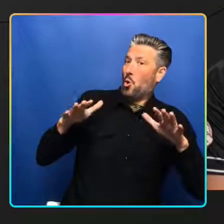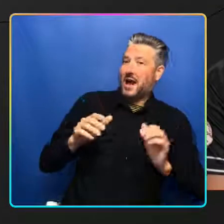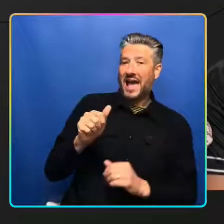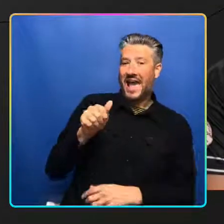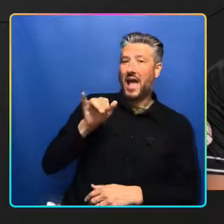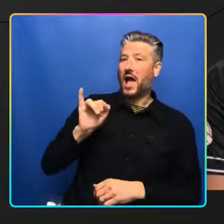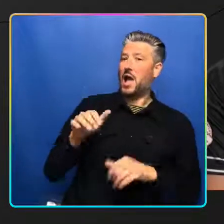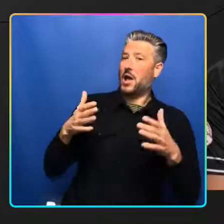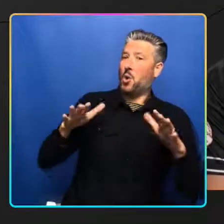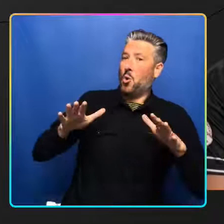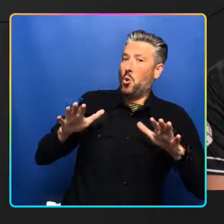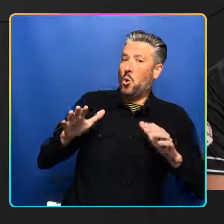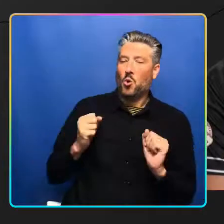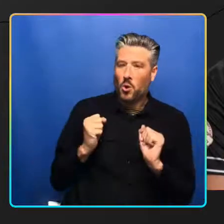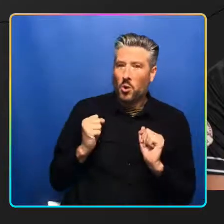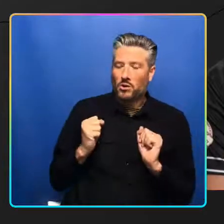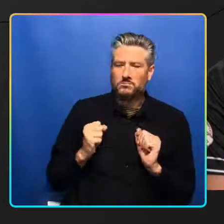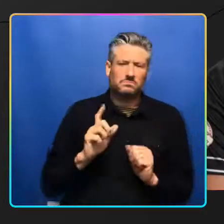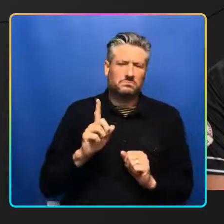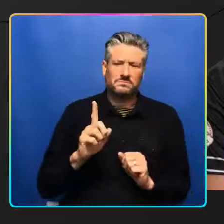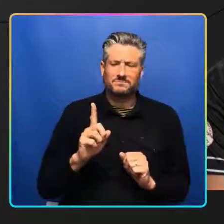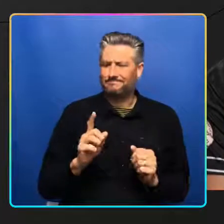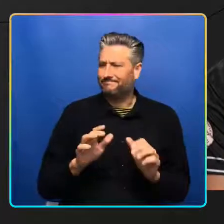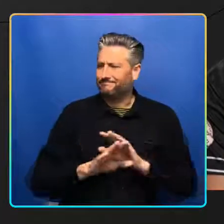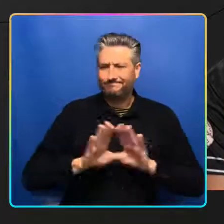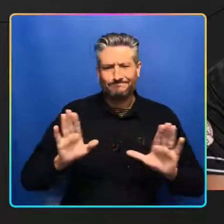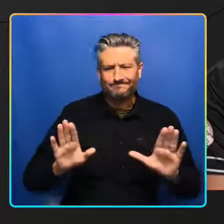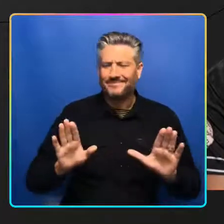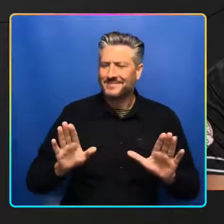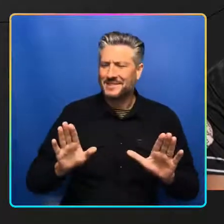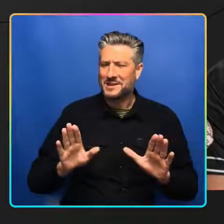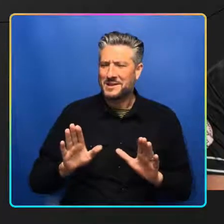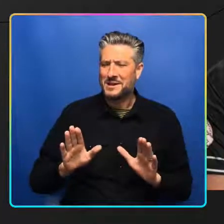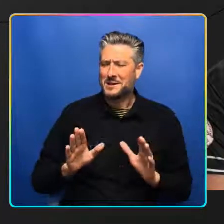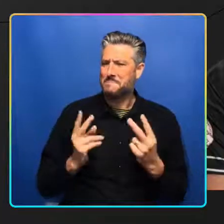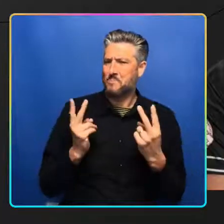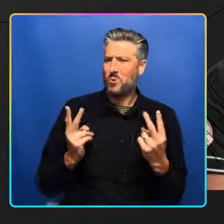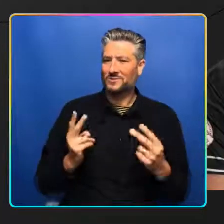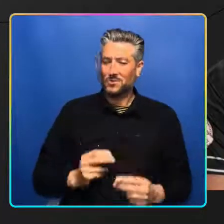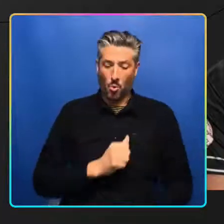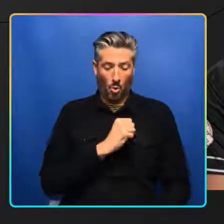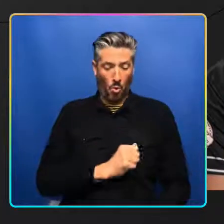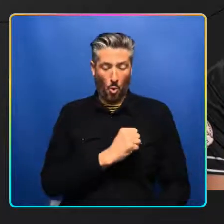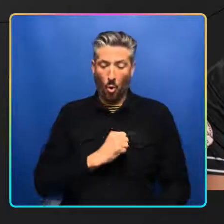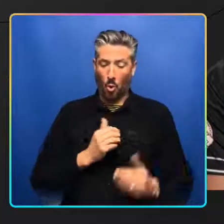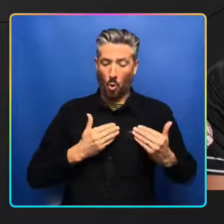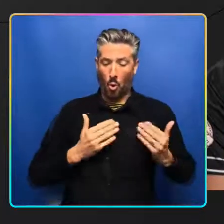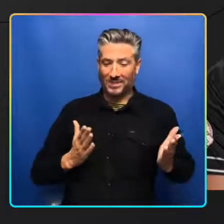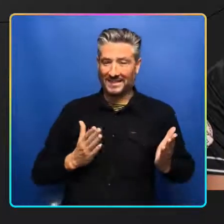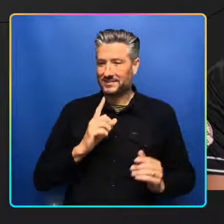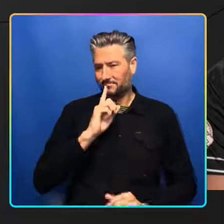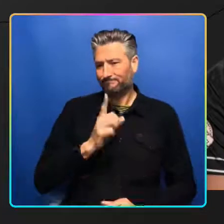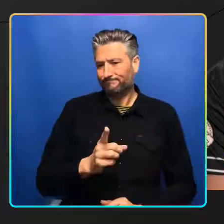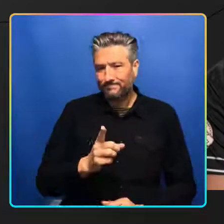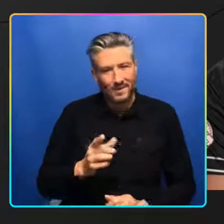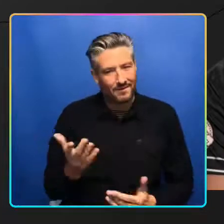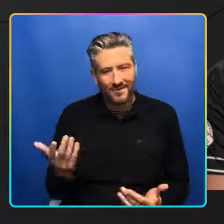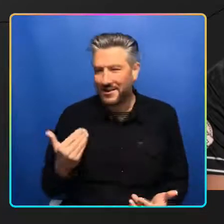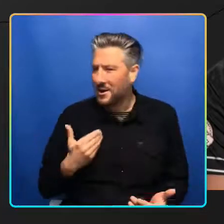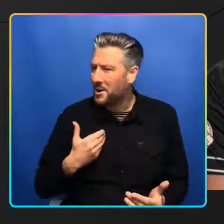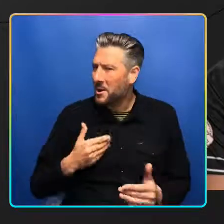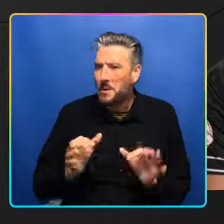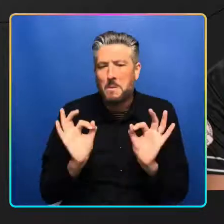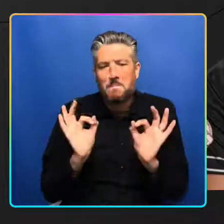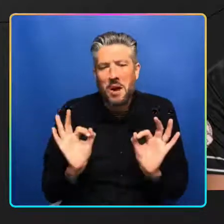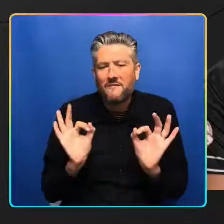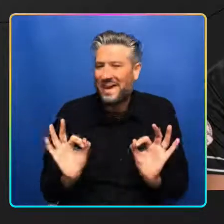good for us to be honest that when people get into it, it's not perfect yet. There are things, like you said, more work needs to be done to get people